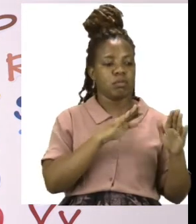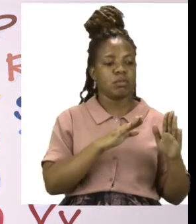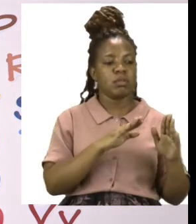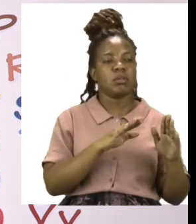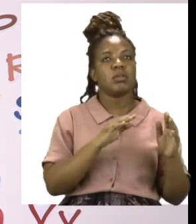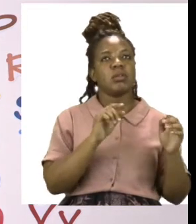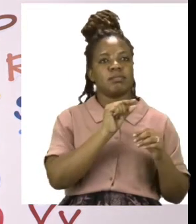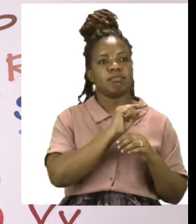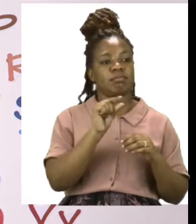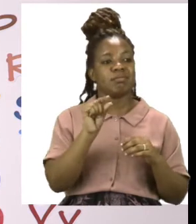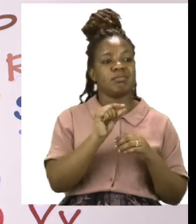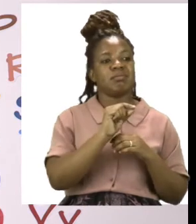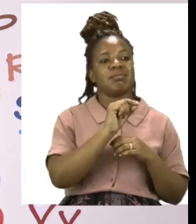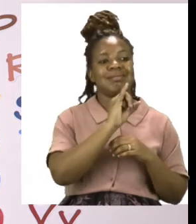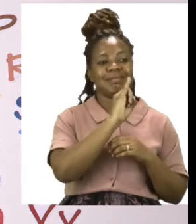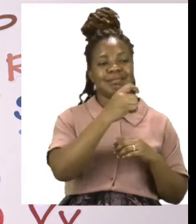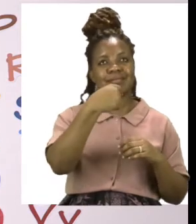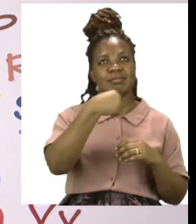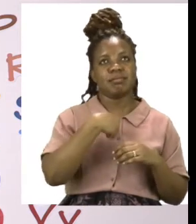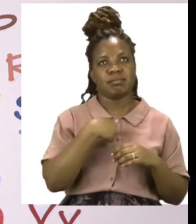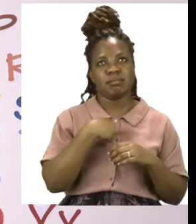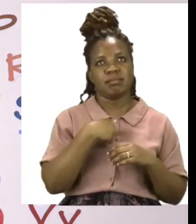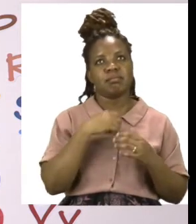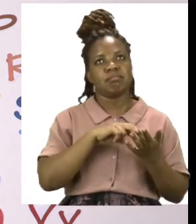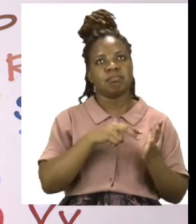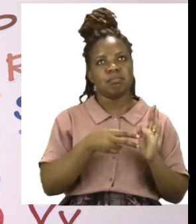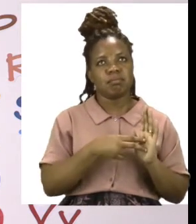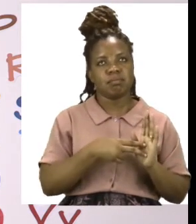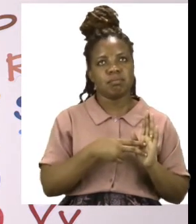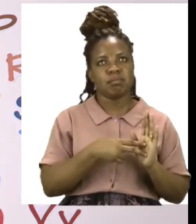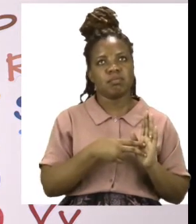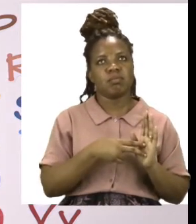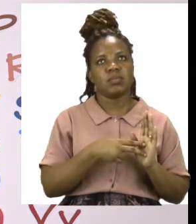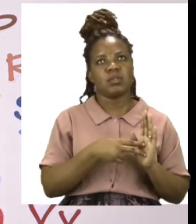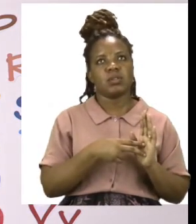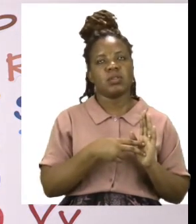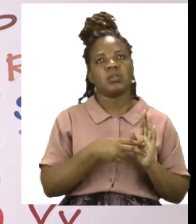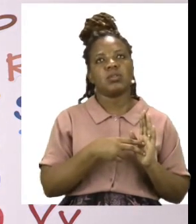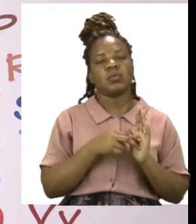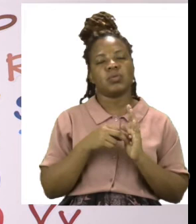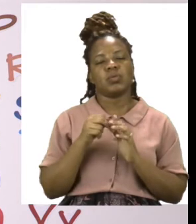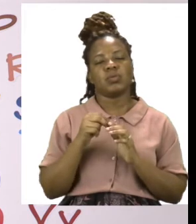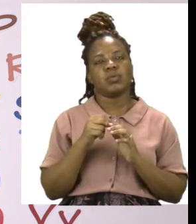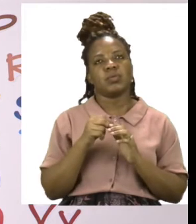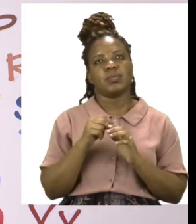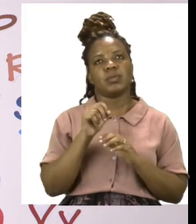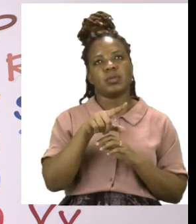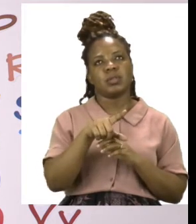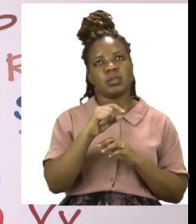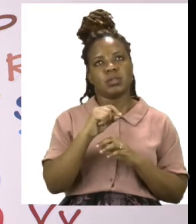So, if the car belongs to I, then we say the car